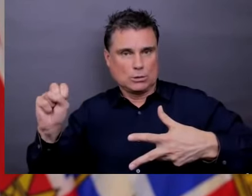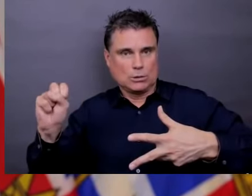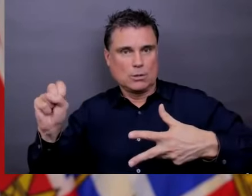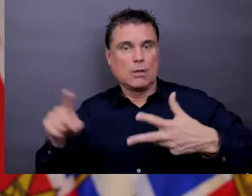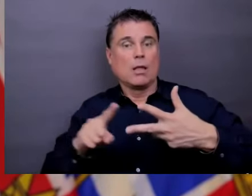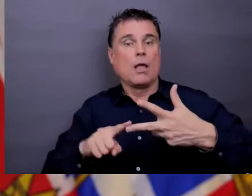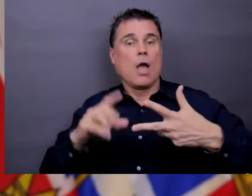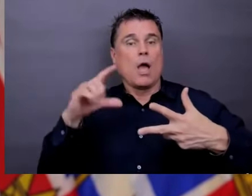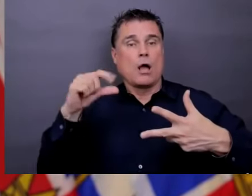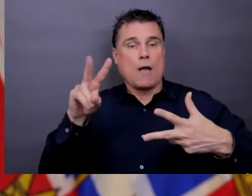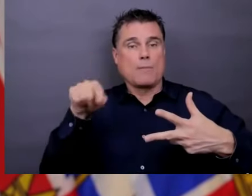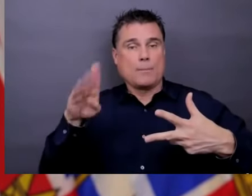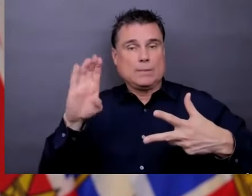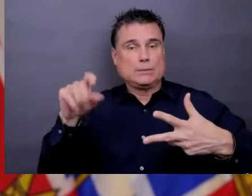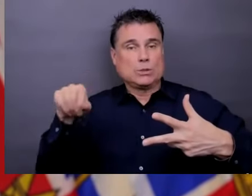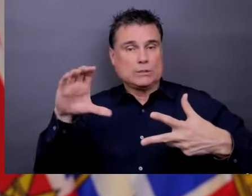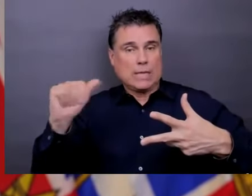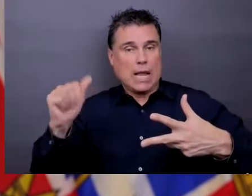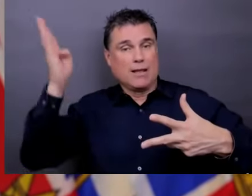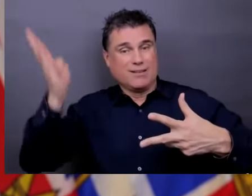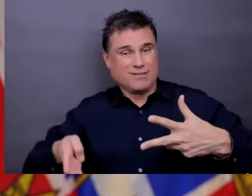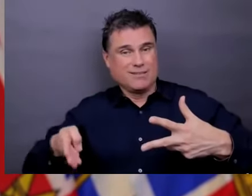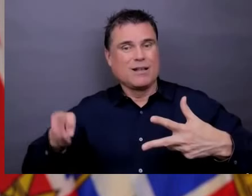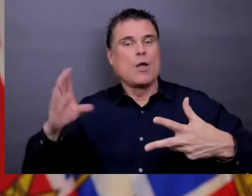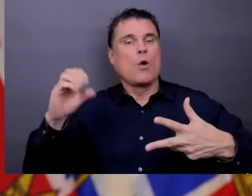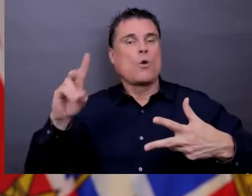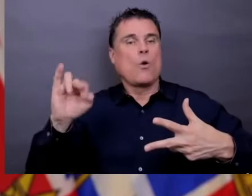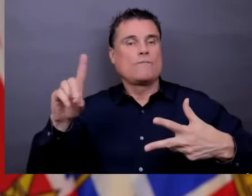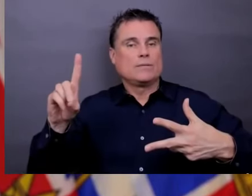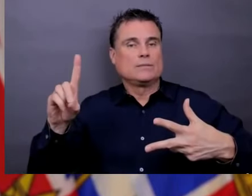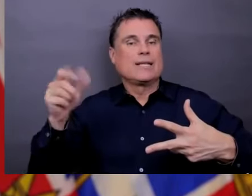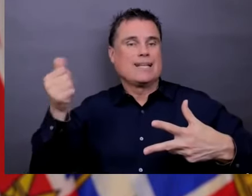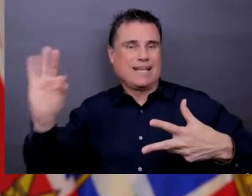gov.bc.ca/COVID-19. Last question is from Zara Premji, CBC.